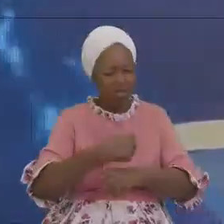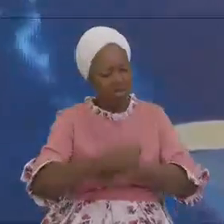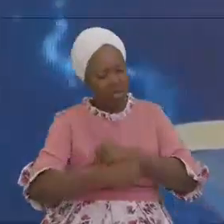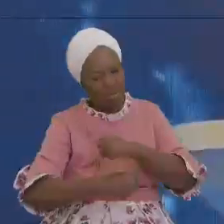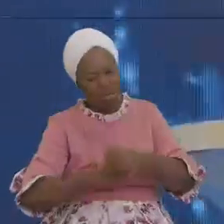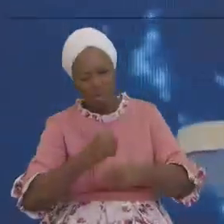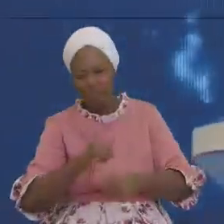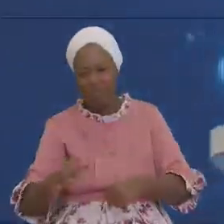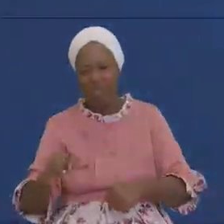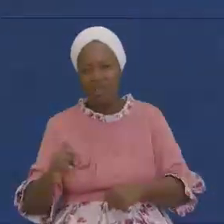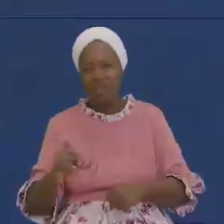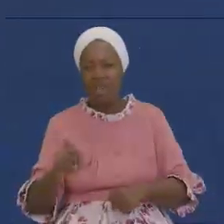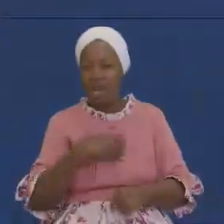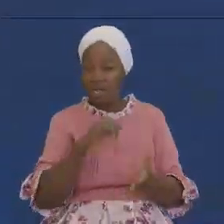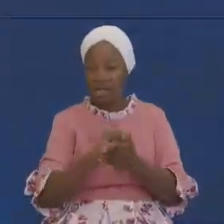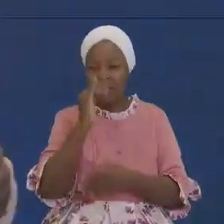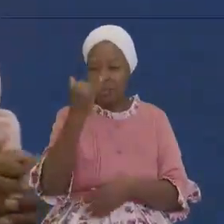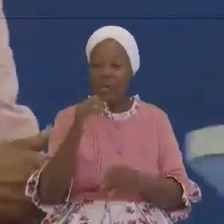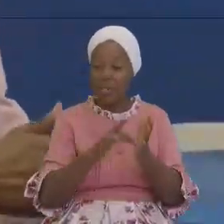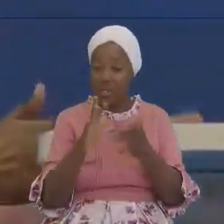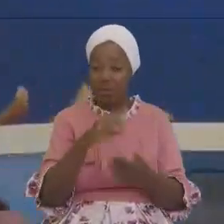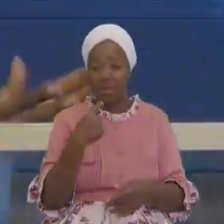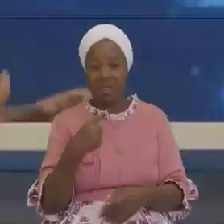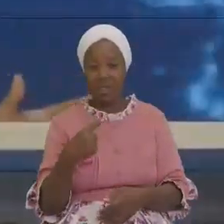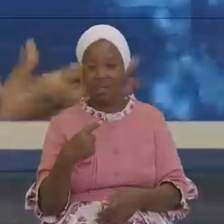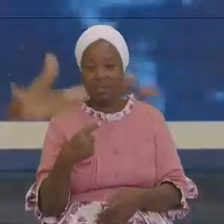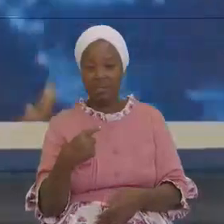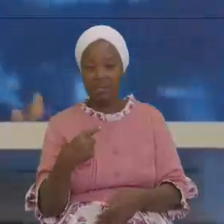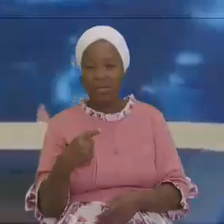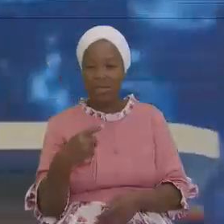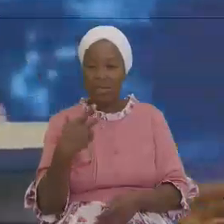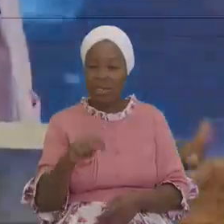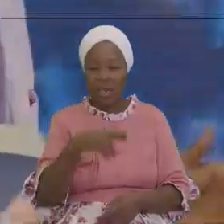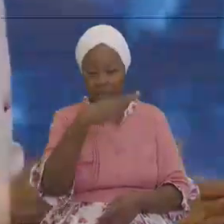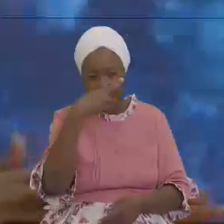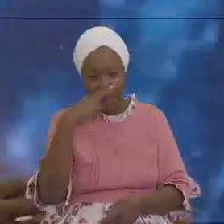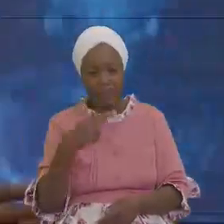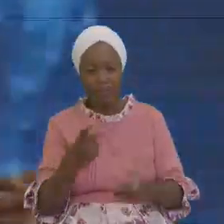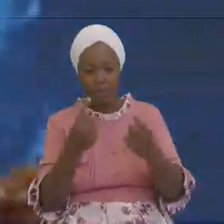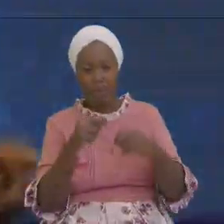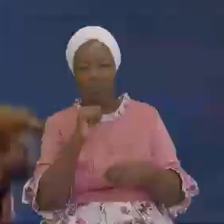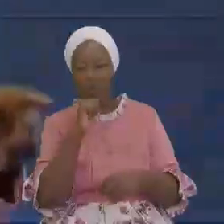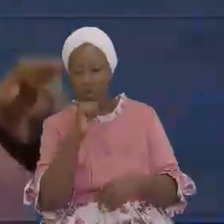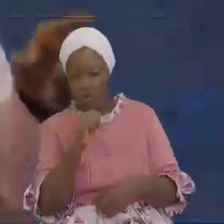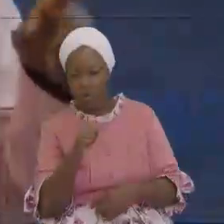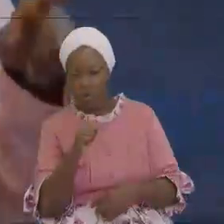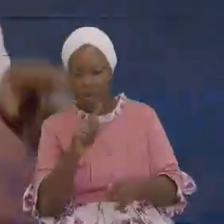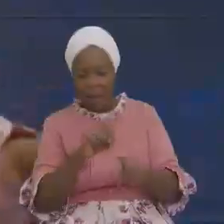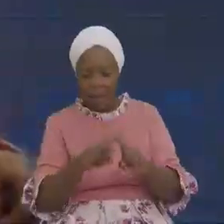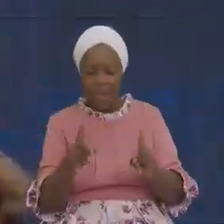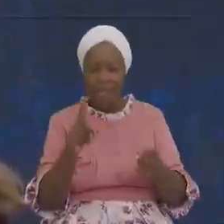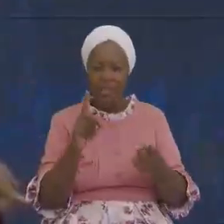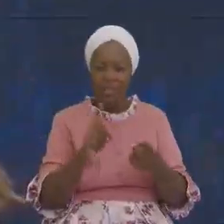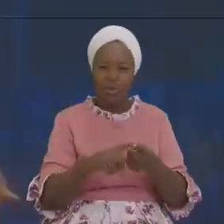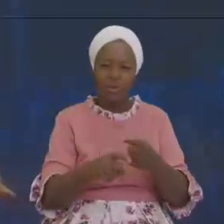And that's why Jesus said, the thief cometh not but for to